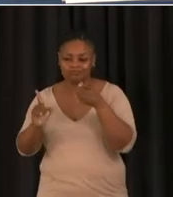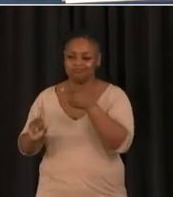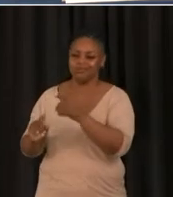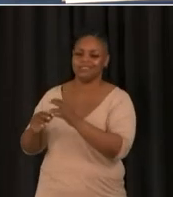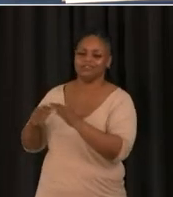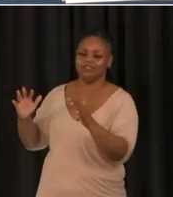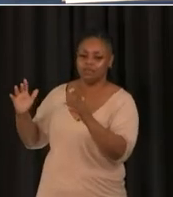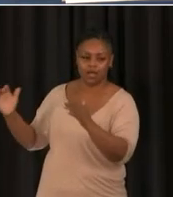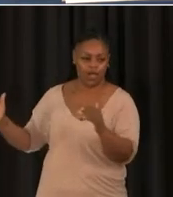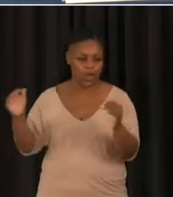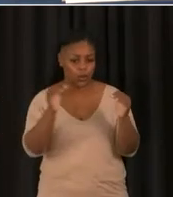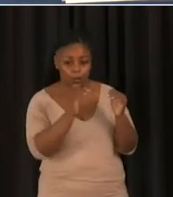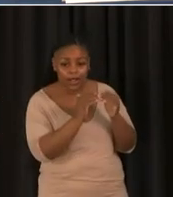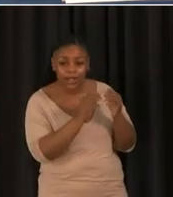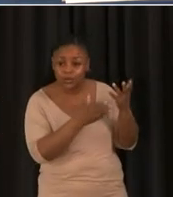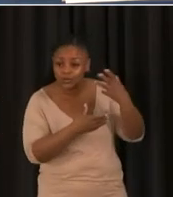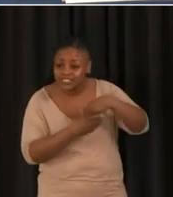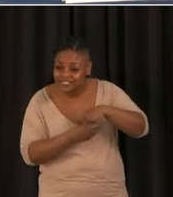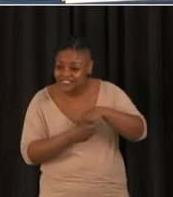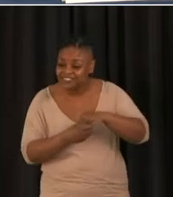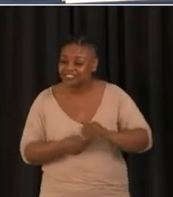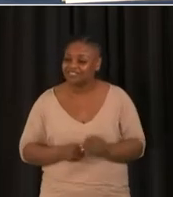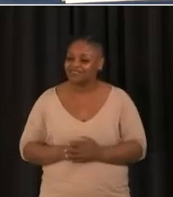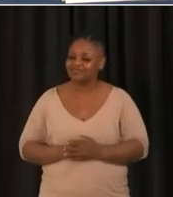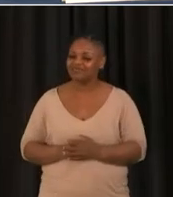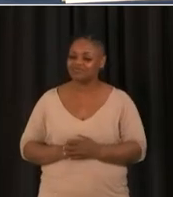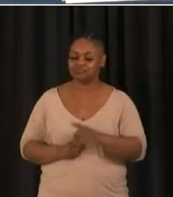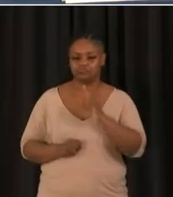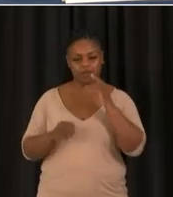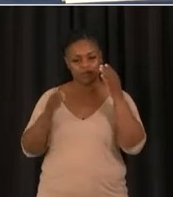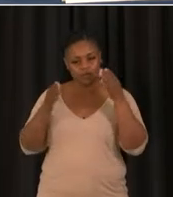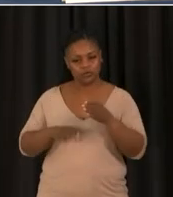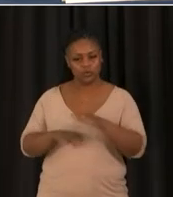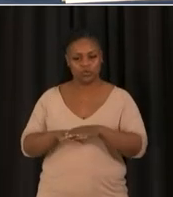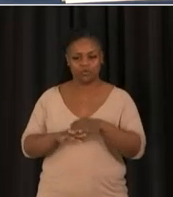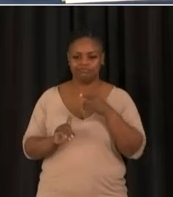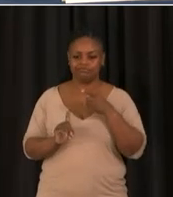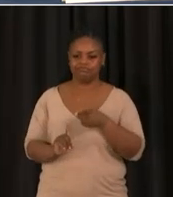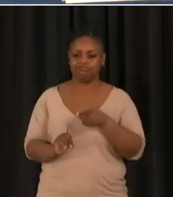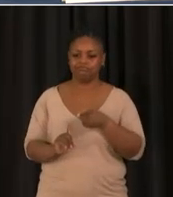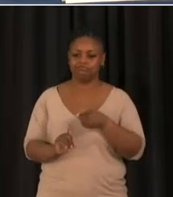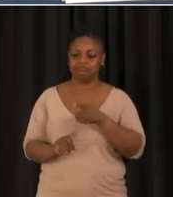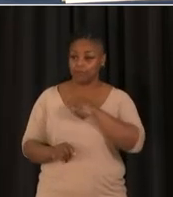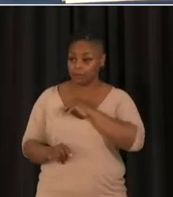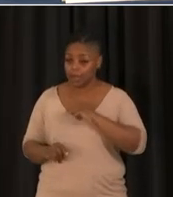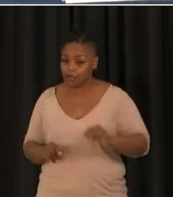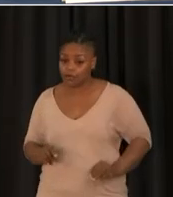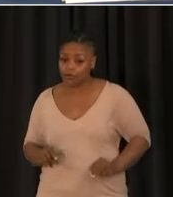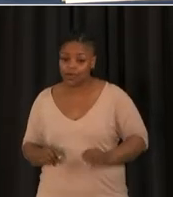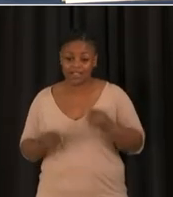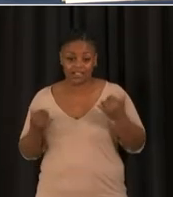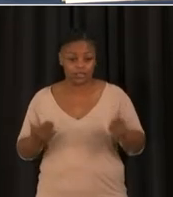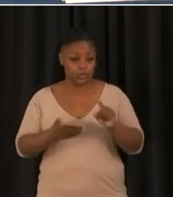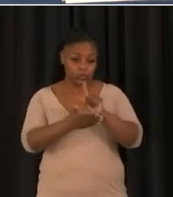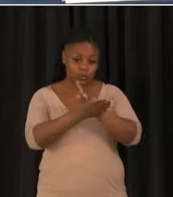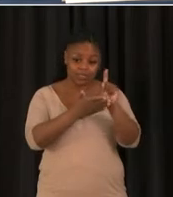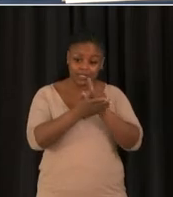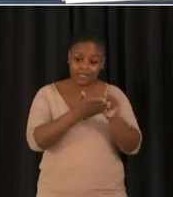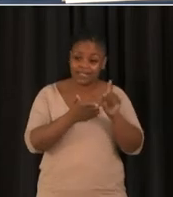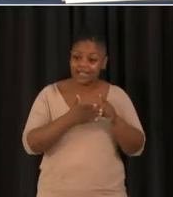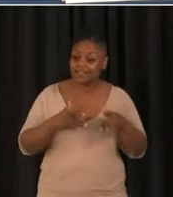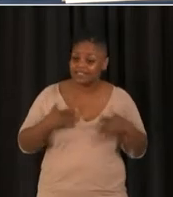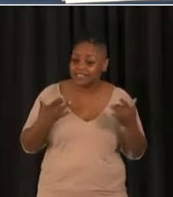to entrepreneurs and small businesses to inform them about access to capital and ways they can access that capital